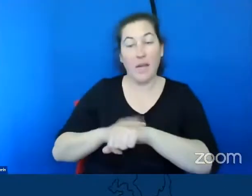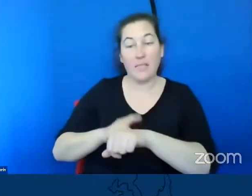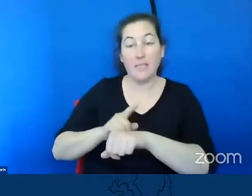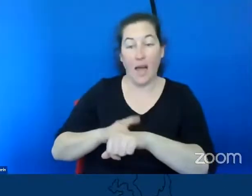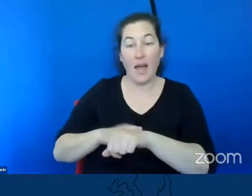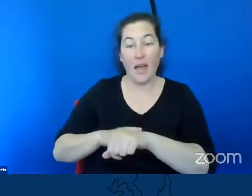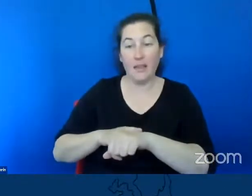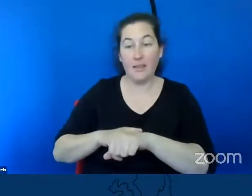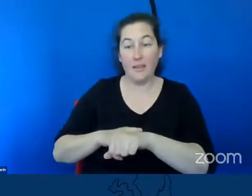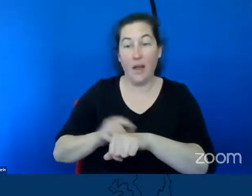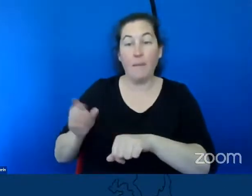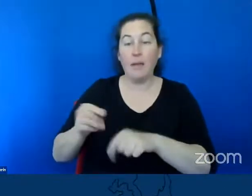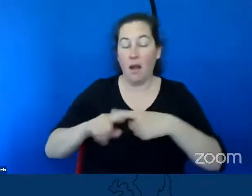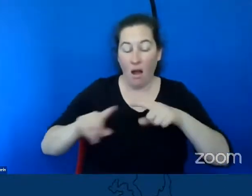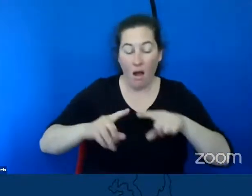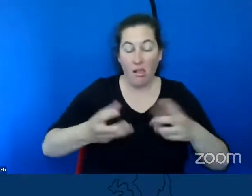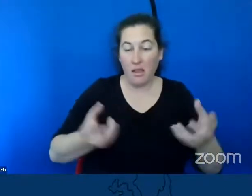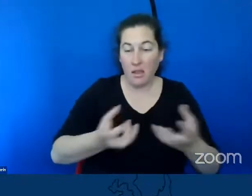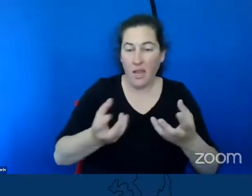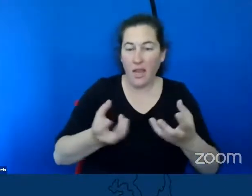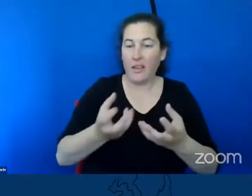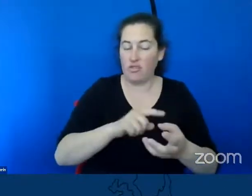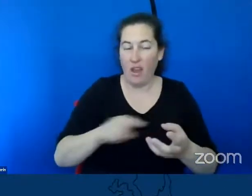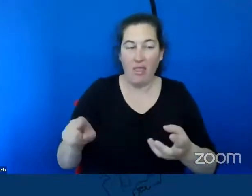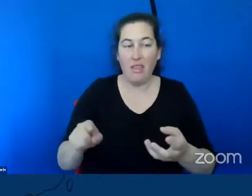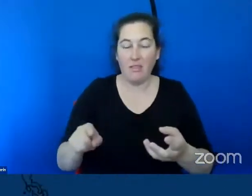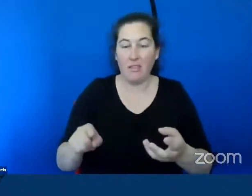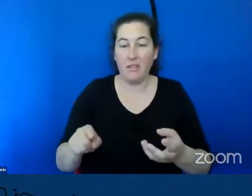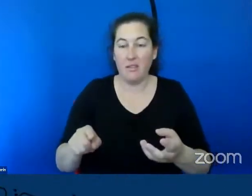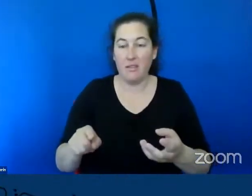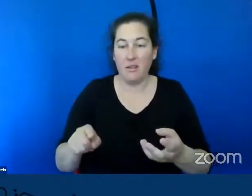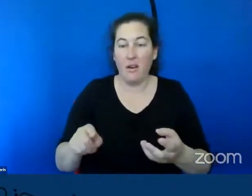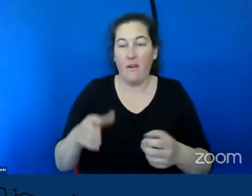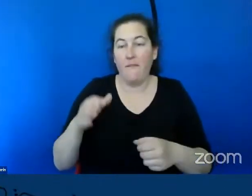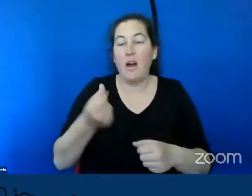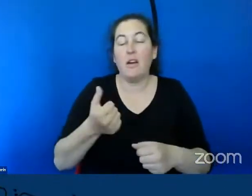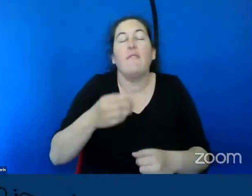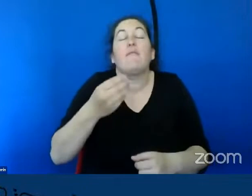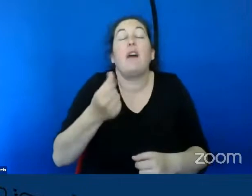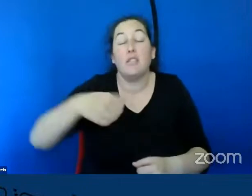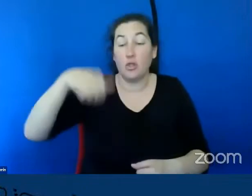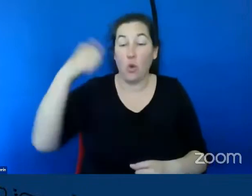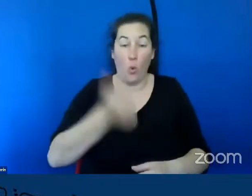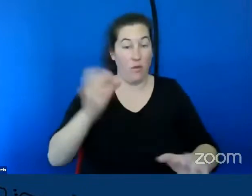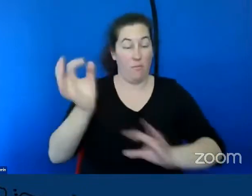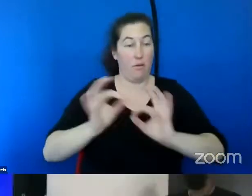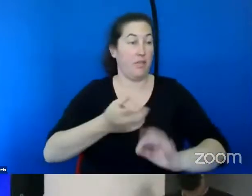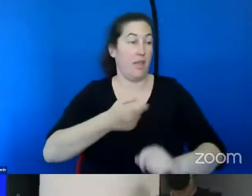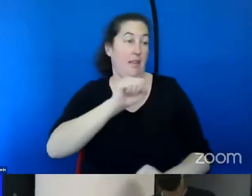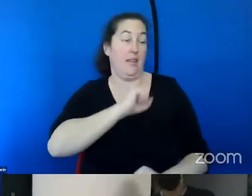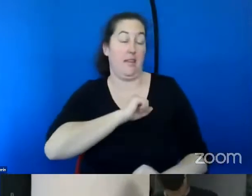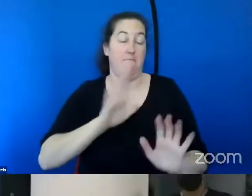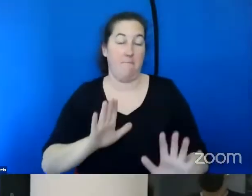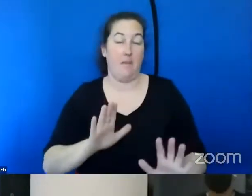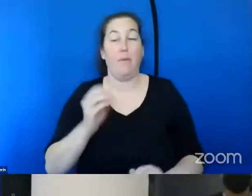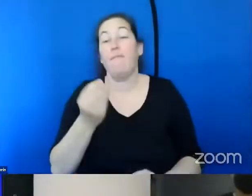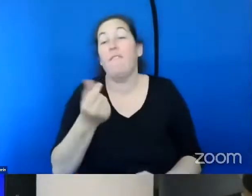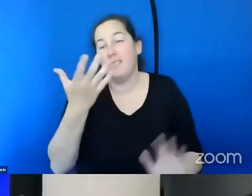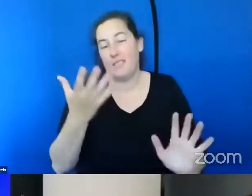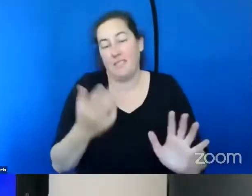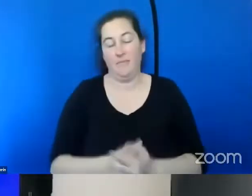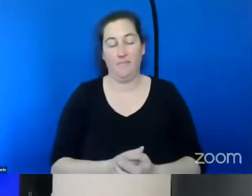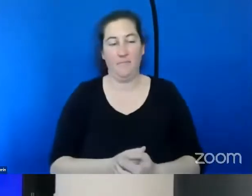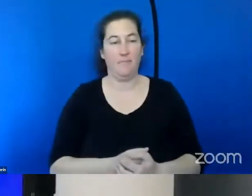ex-opera into the race. Now, all the way to Indonesia to meet Carla